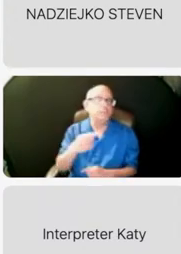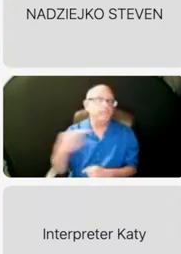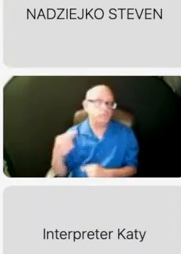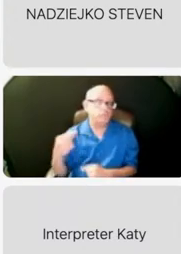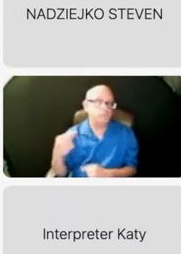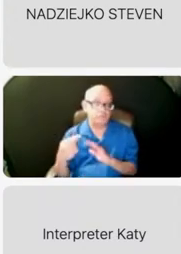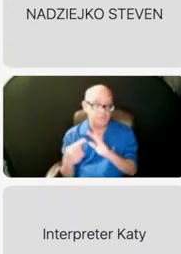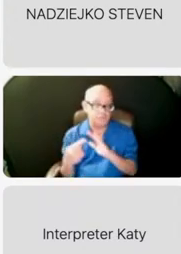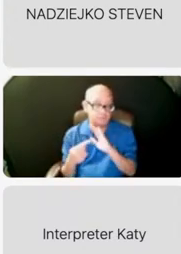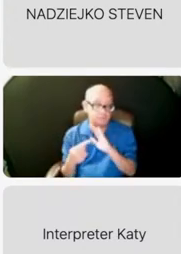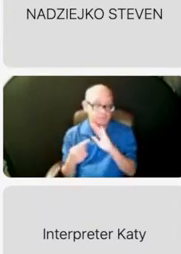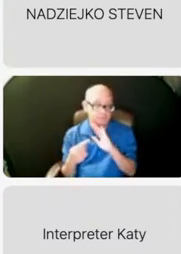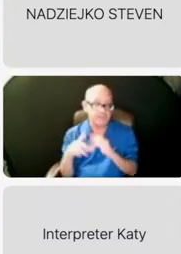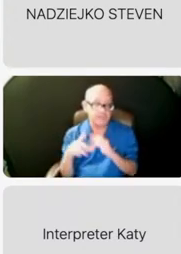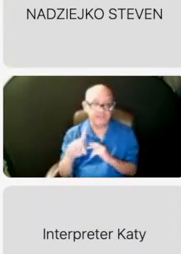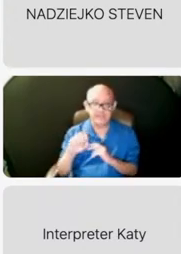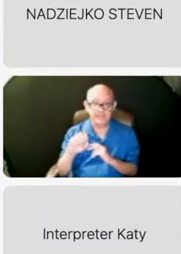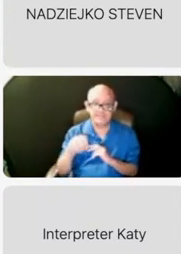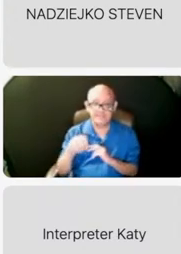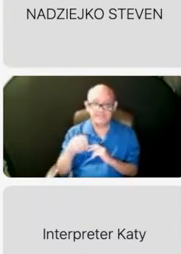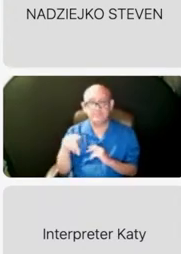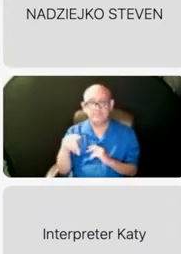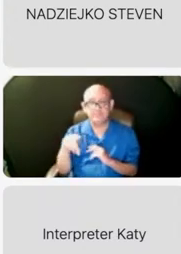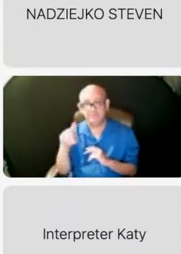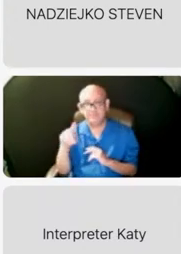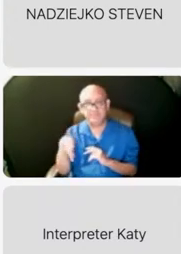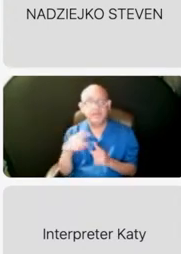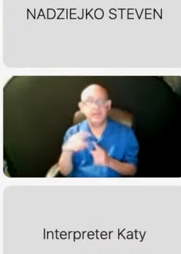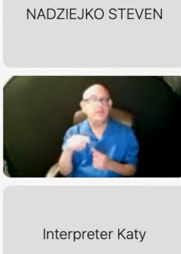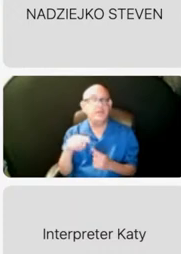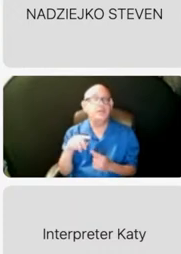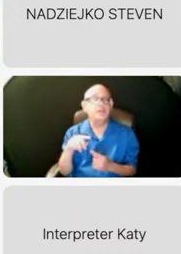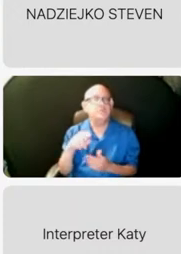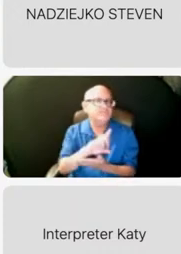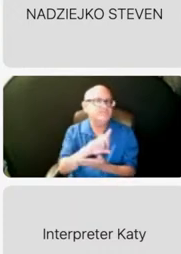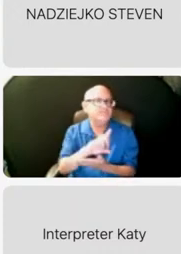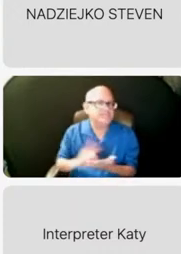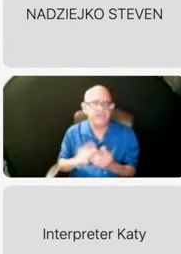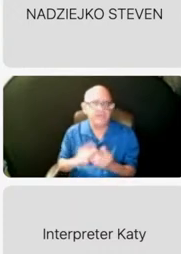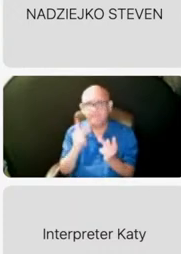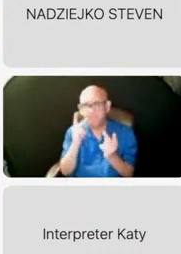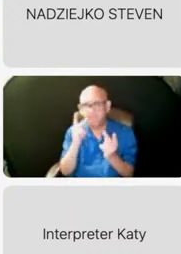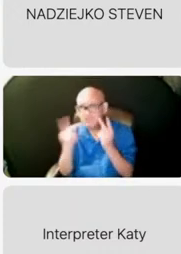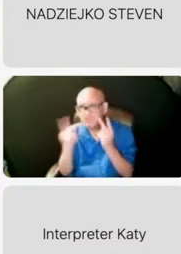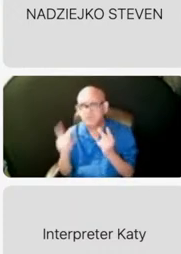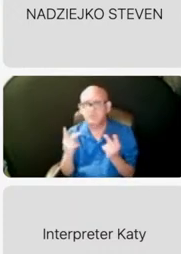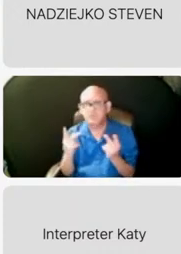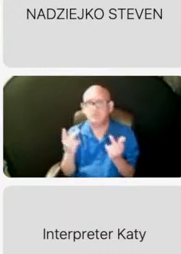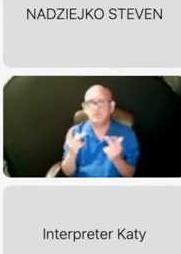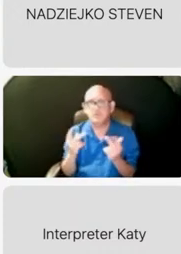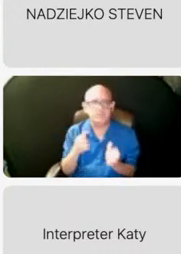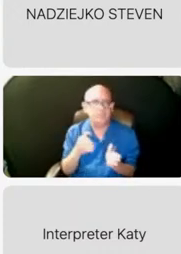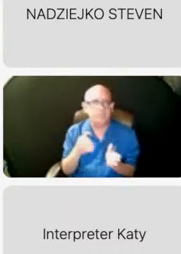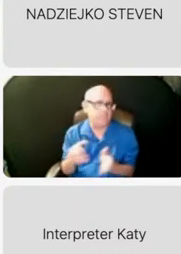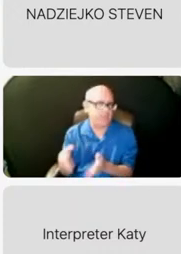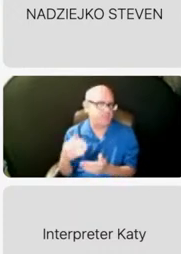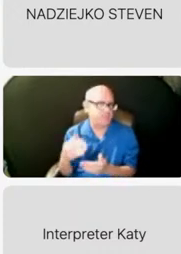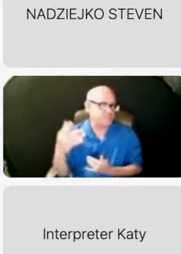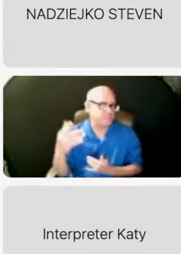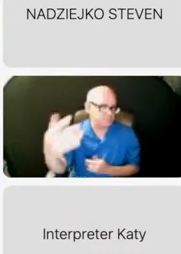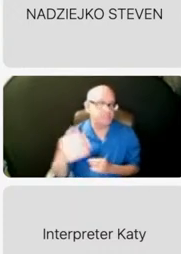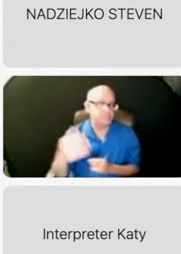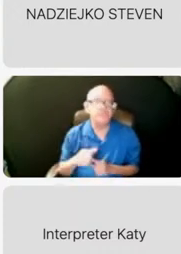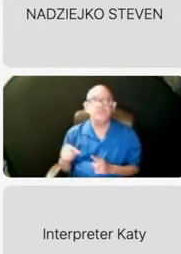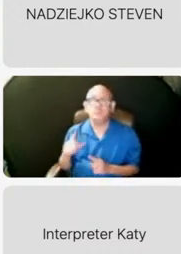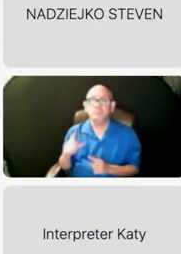dsdp and the redesigning you know the vision and the the plan so we're really really ready to